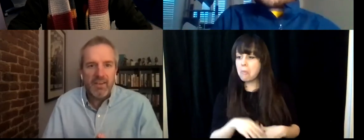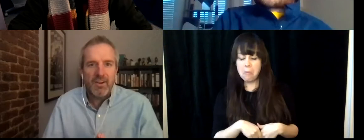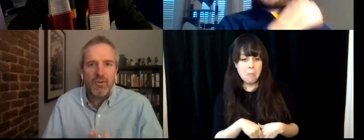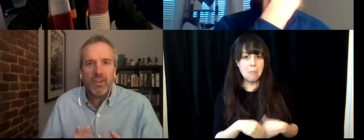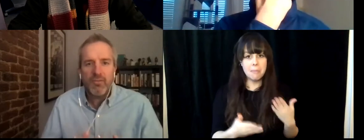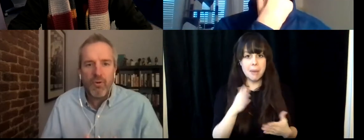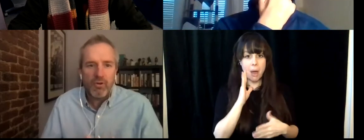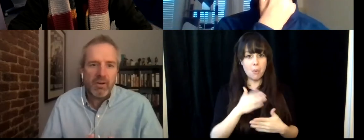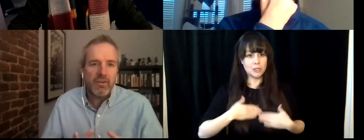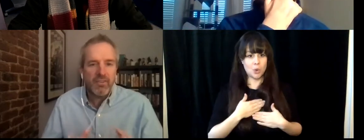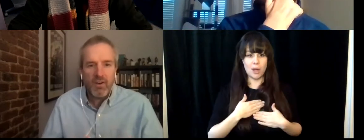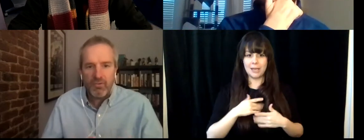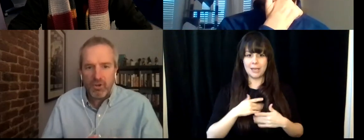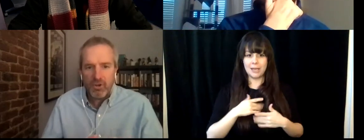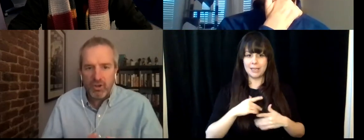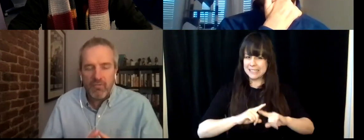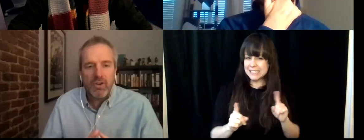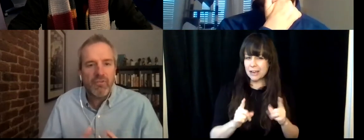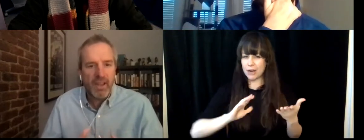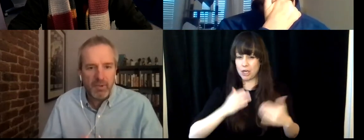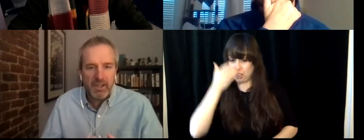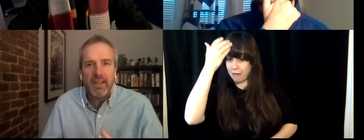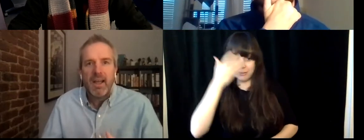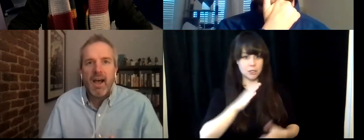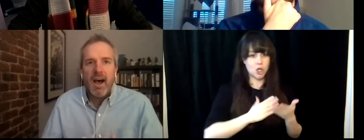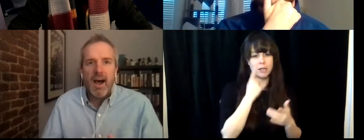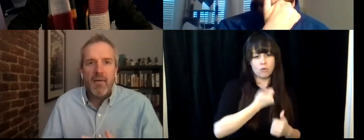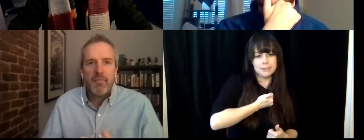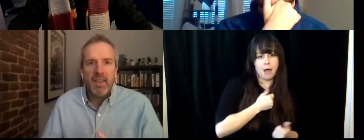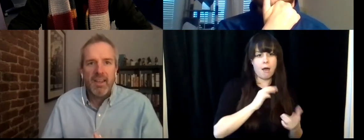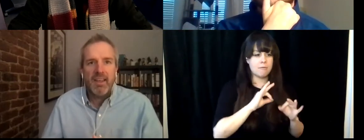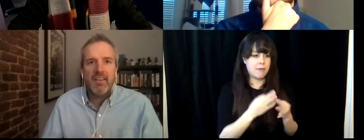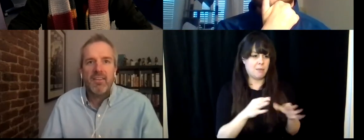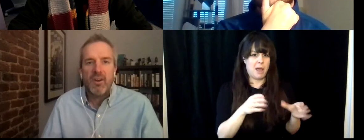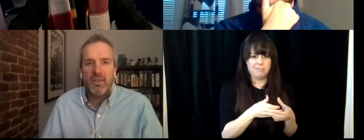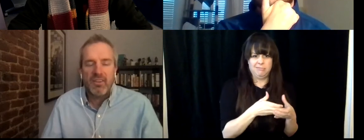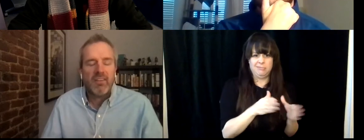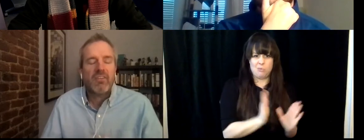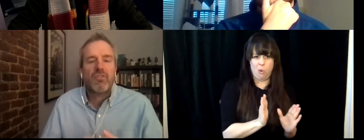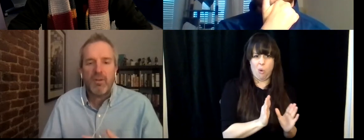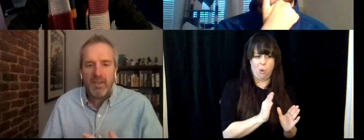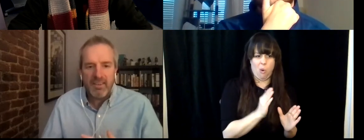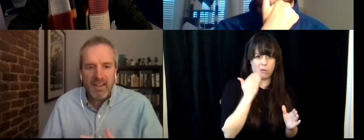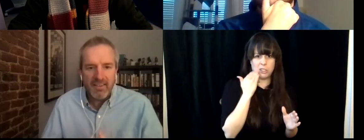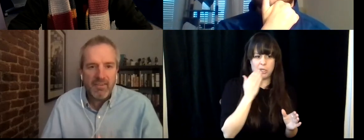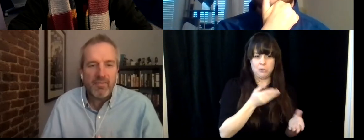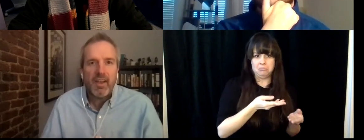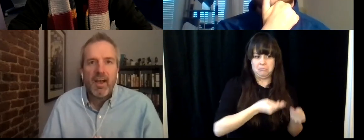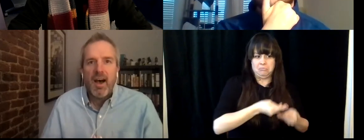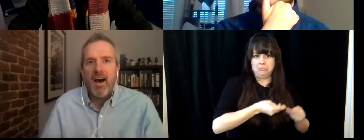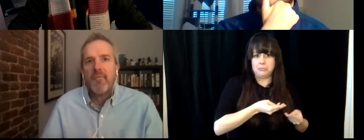than, you know, cooking for yourself, cooking for your family. It is, you know, it's extremely